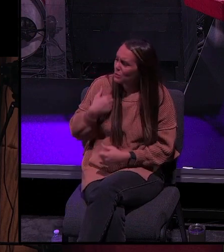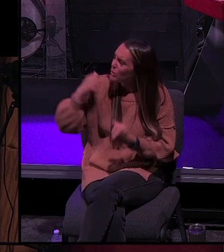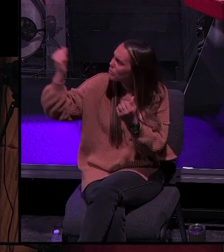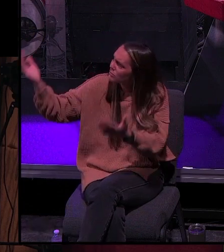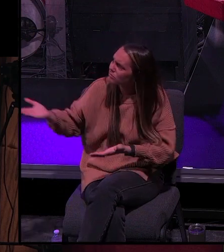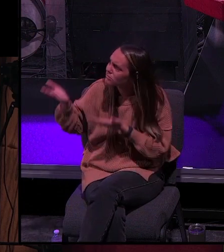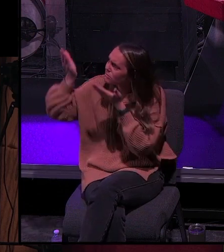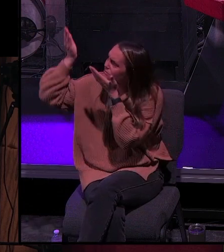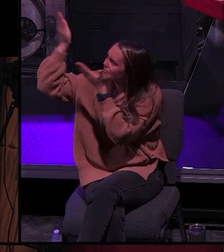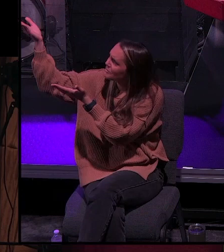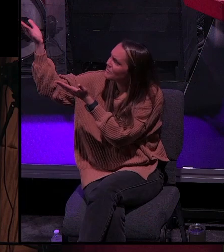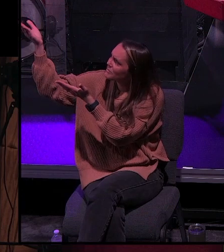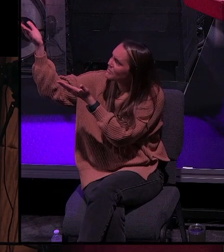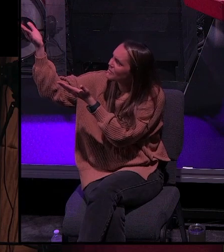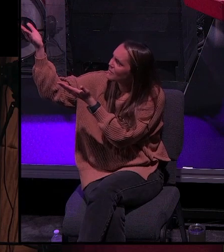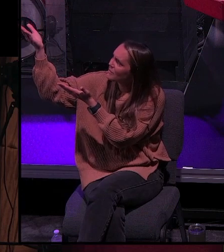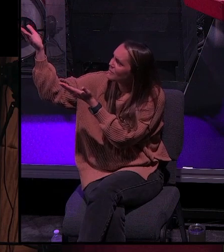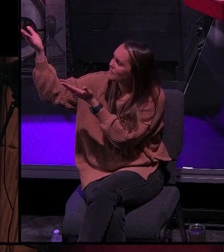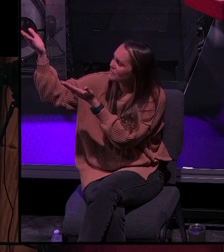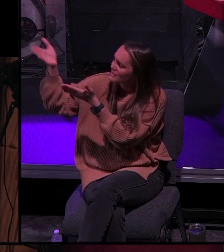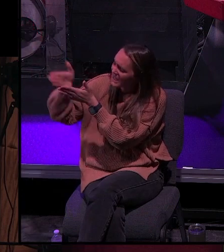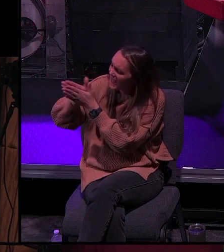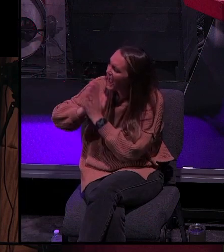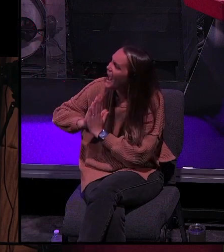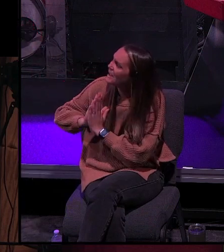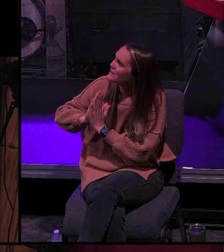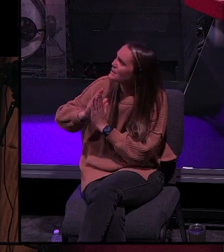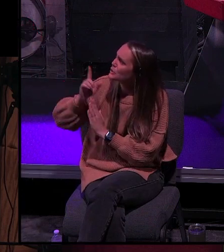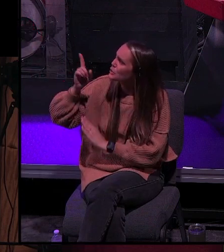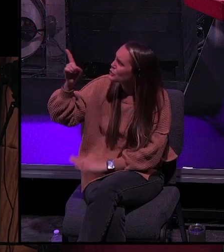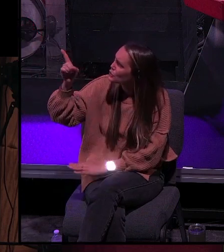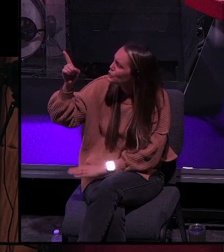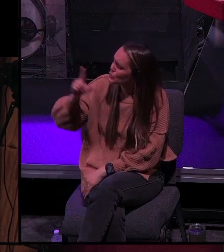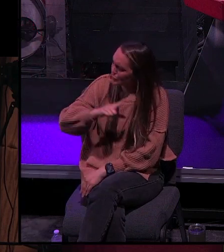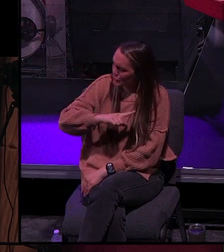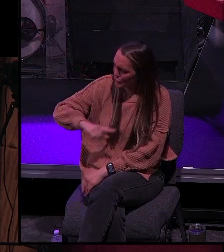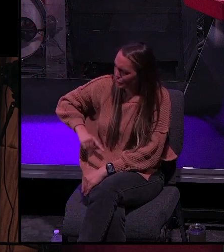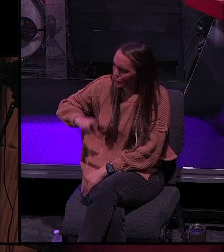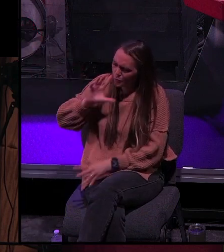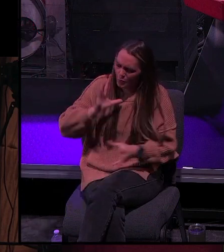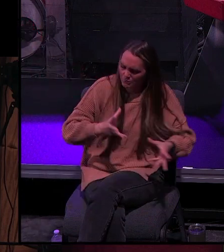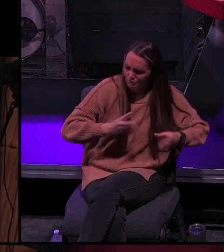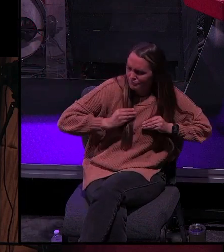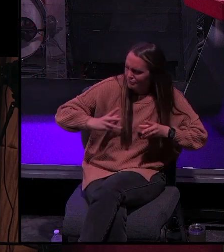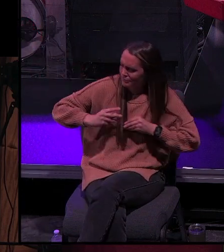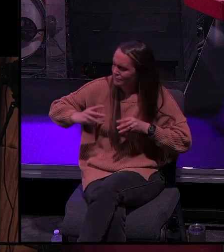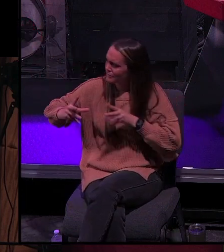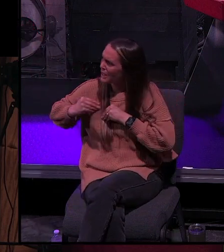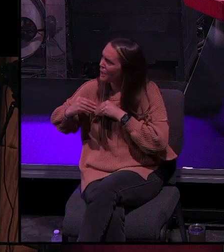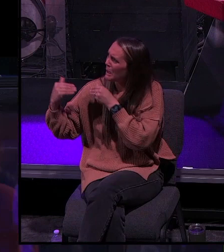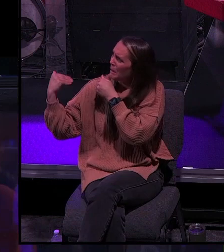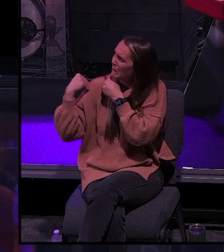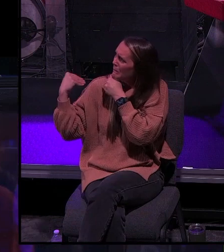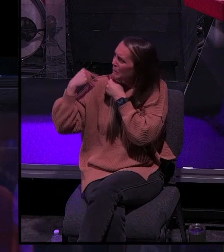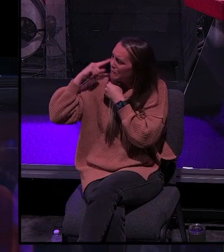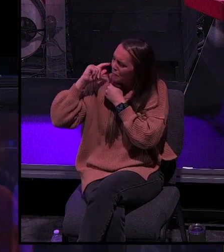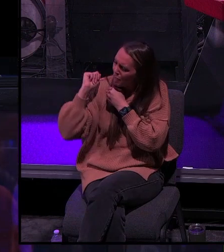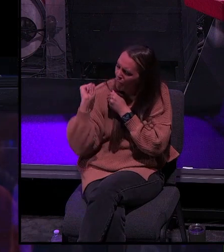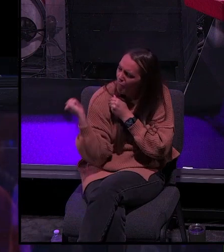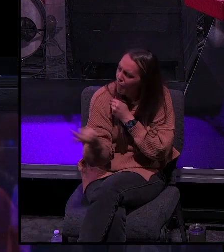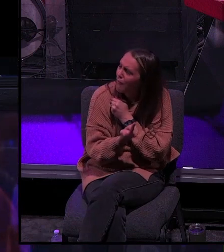now. And ask that you, Lord, would carry that burden for each one of us.